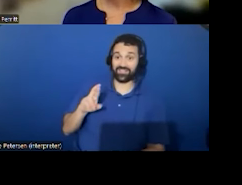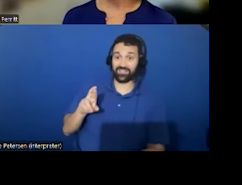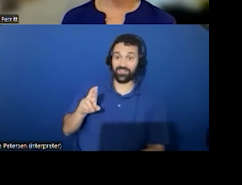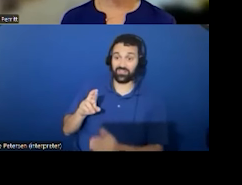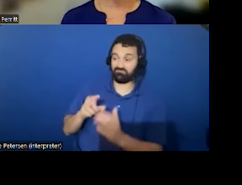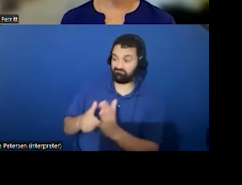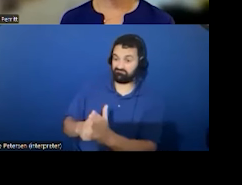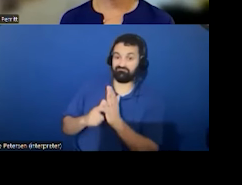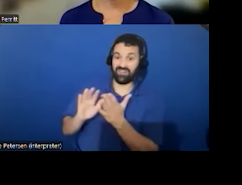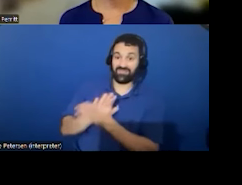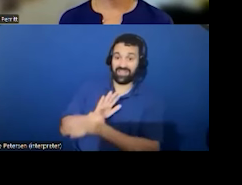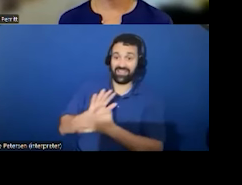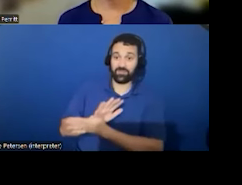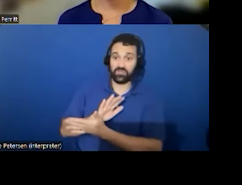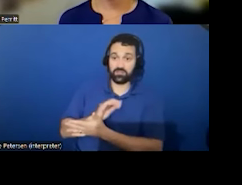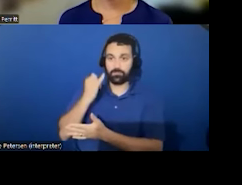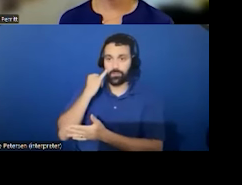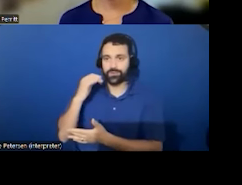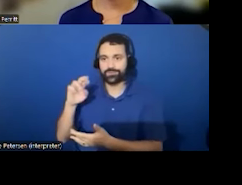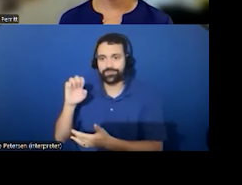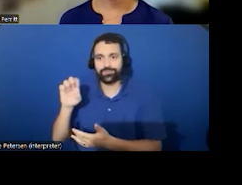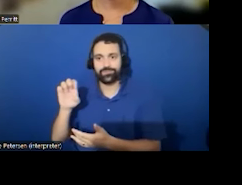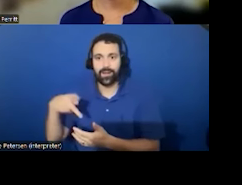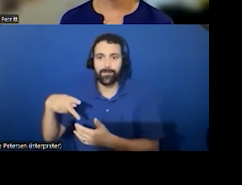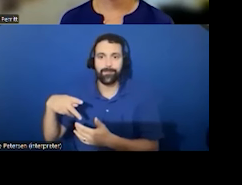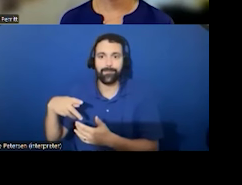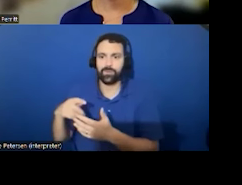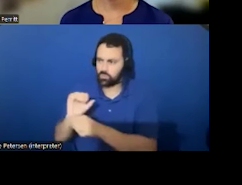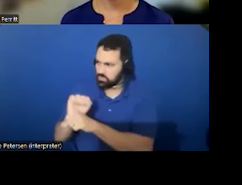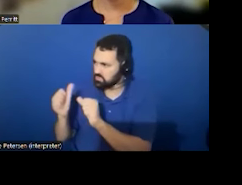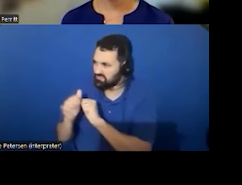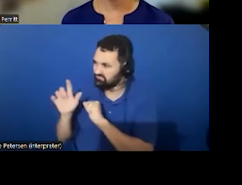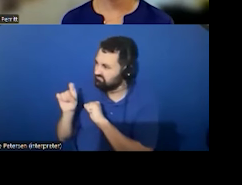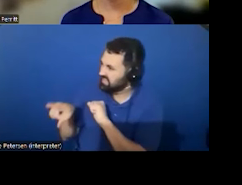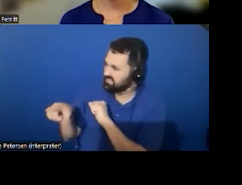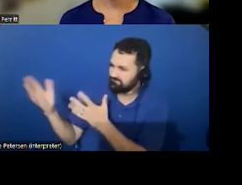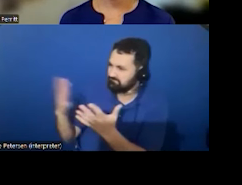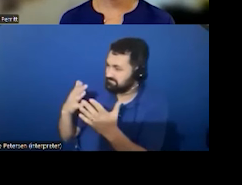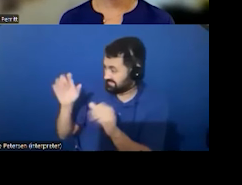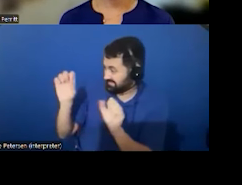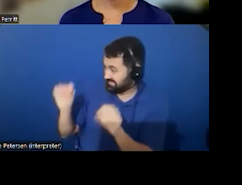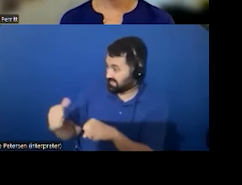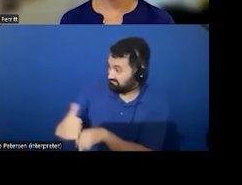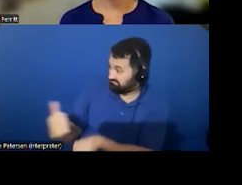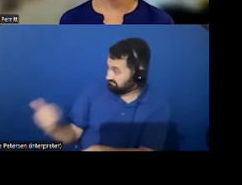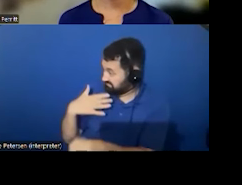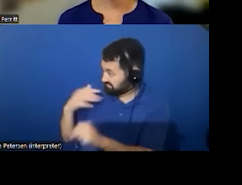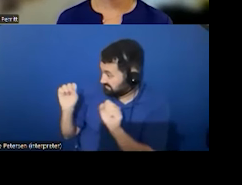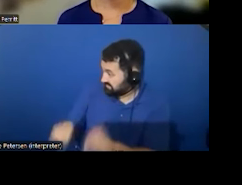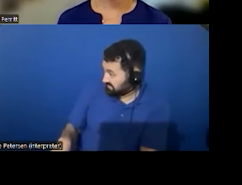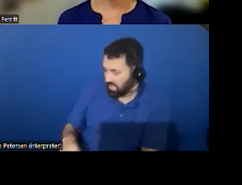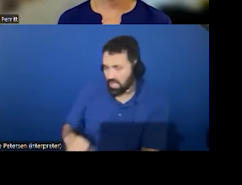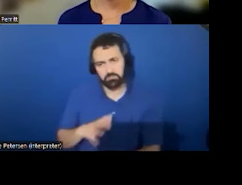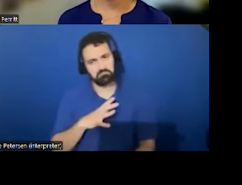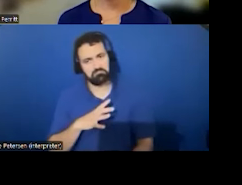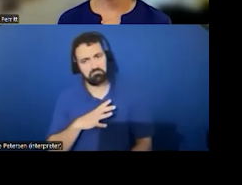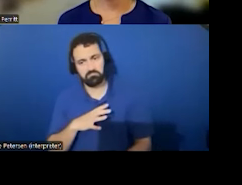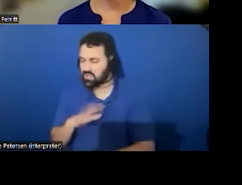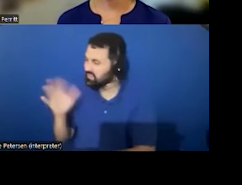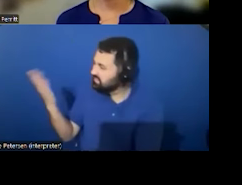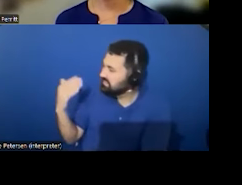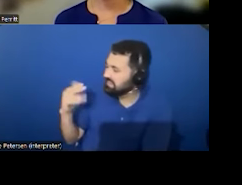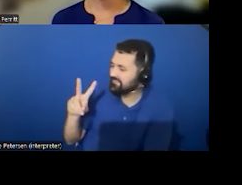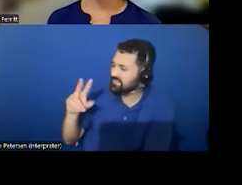rep and you're trying to evaluate something, you absolutely can ask that rep to send you the VPAT or